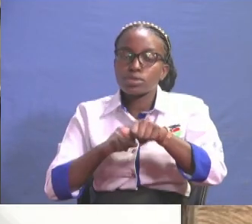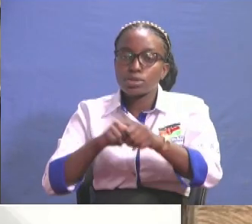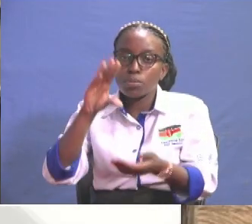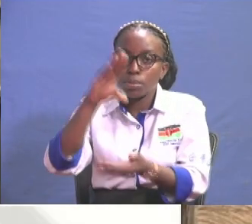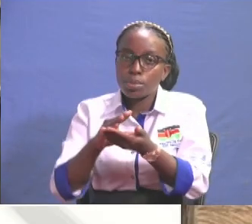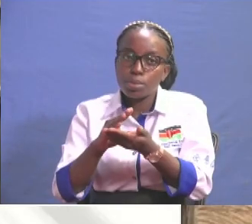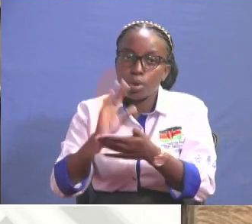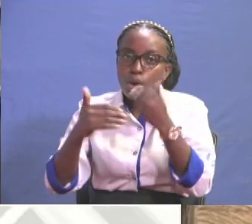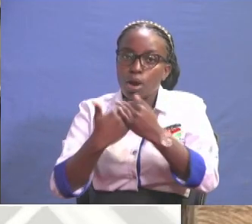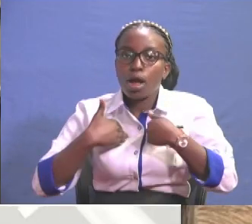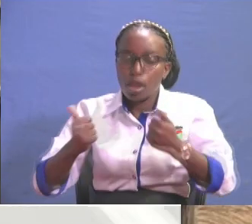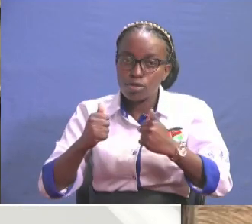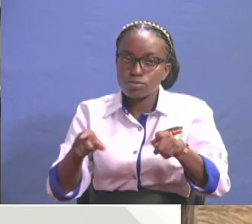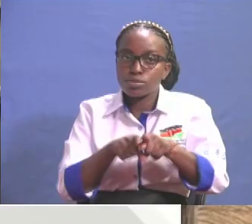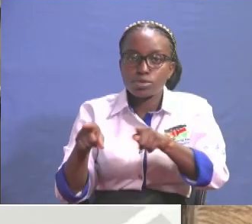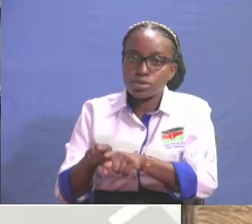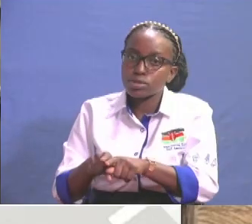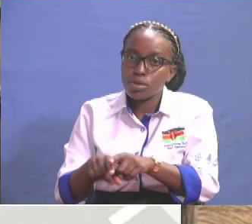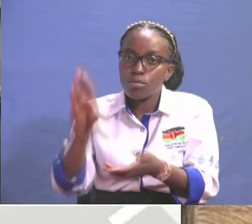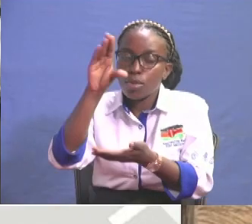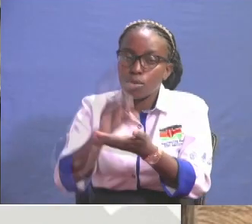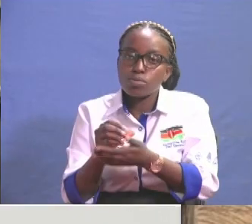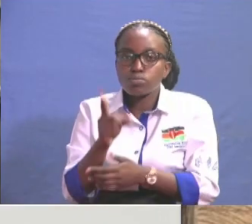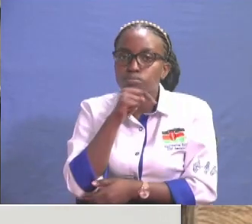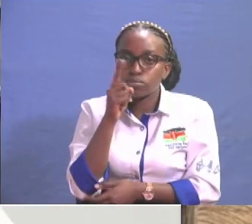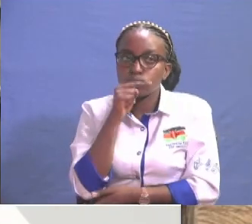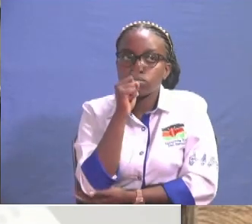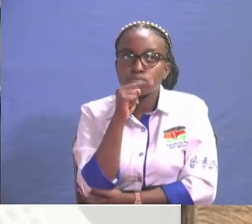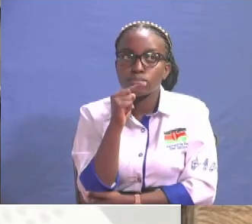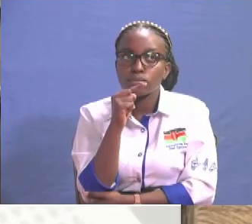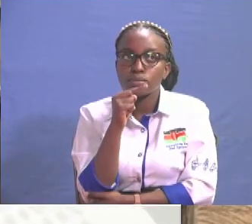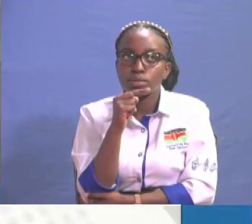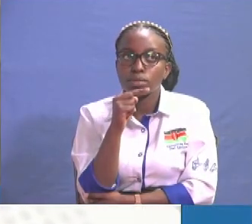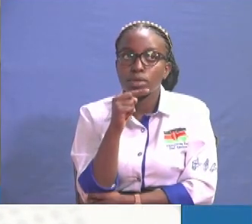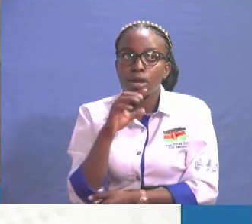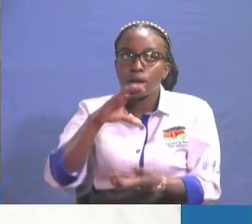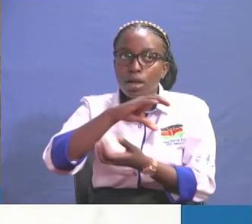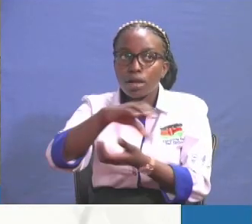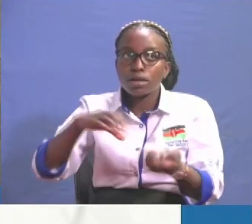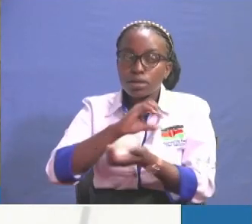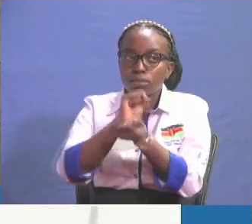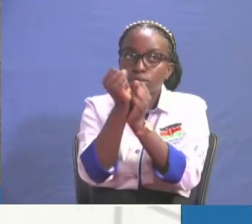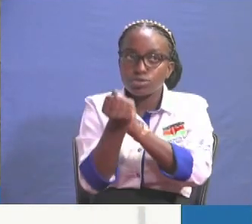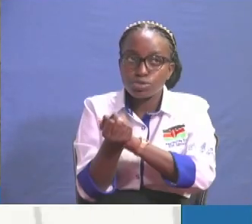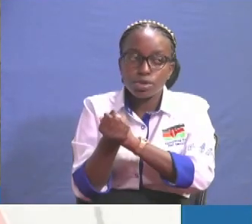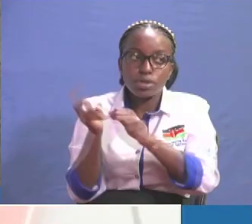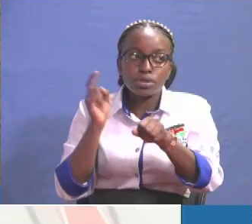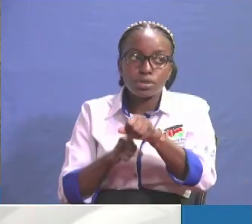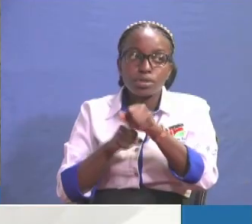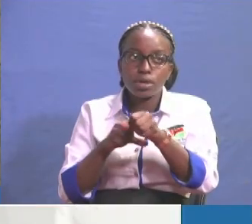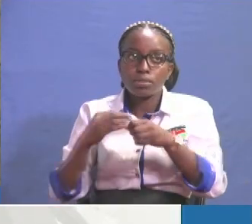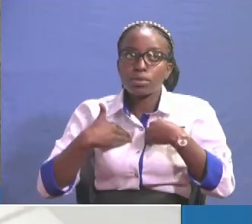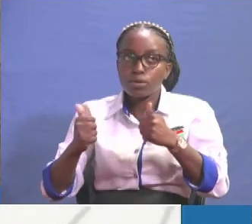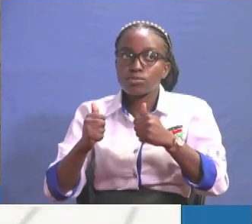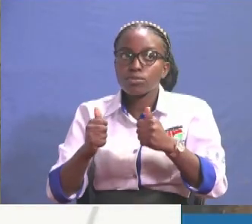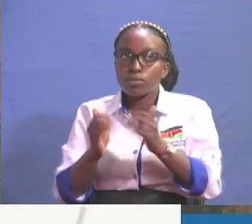gharama na pia kupunguza makali ya climate change. With an increasing demand for